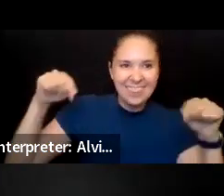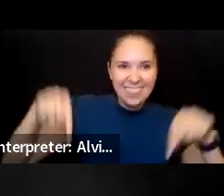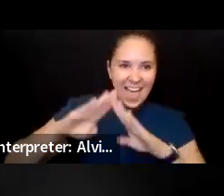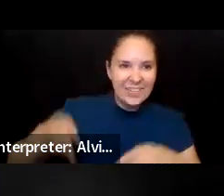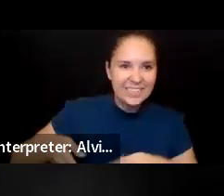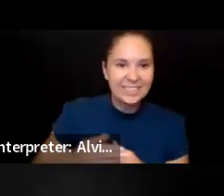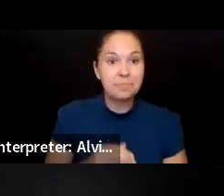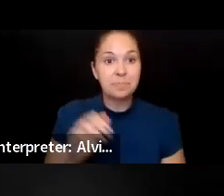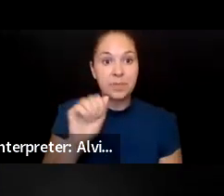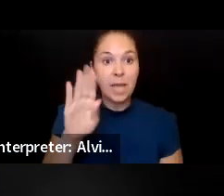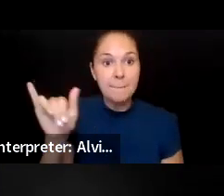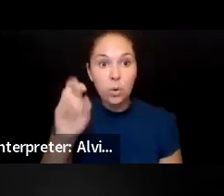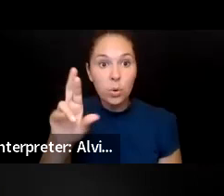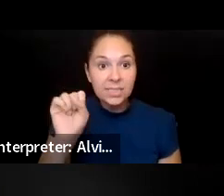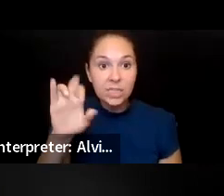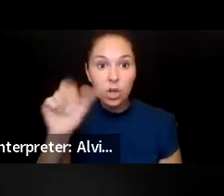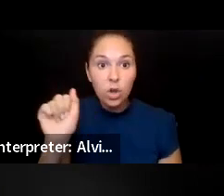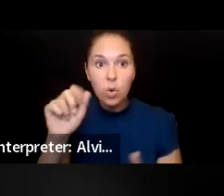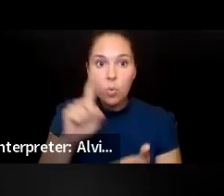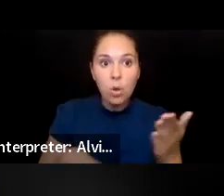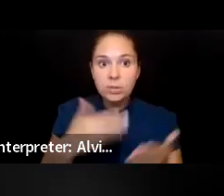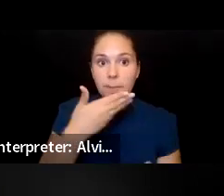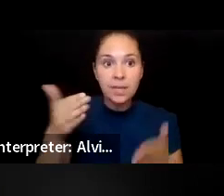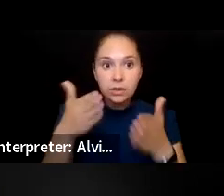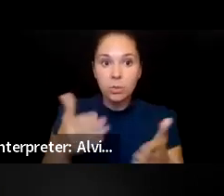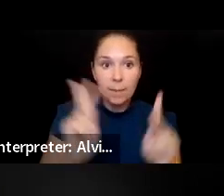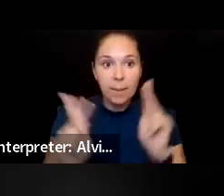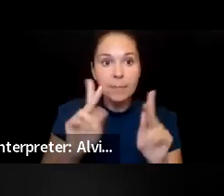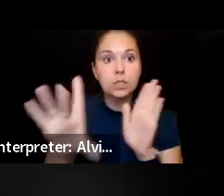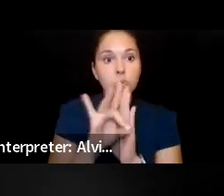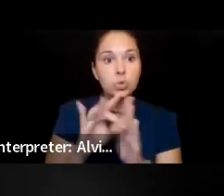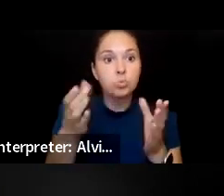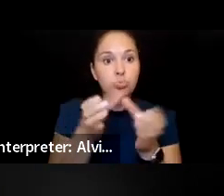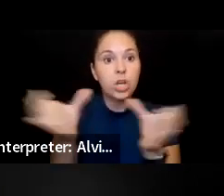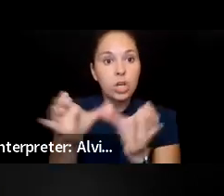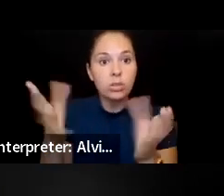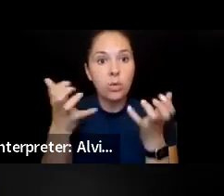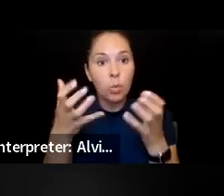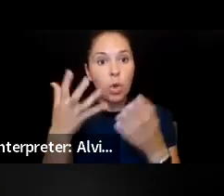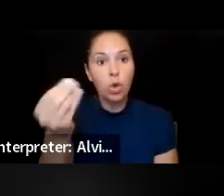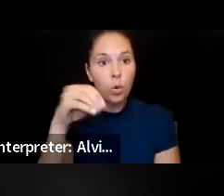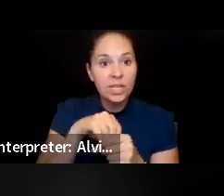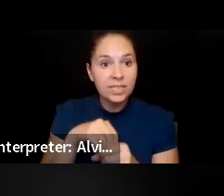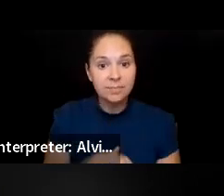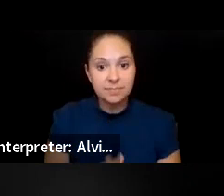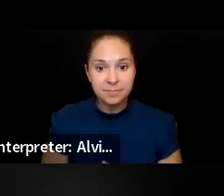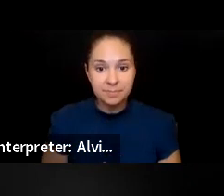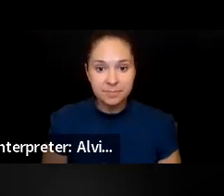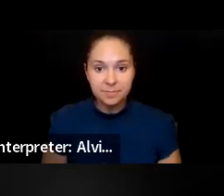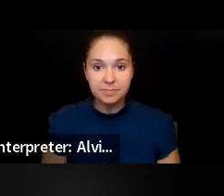Sierra, what is the best way for people to choose breakout rooms that they would like to go into? So